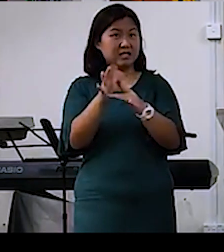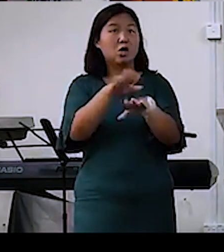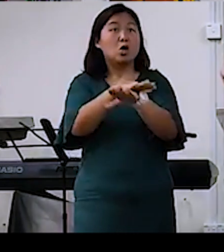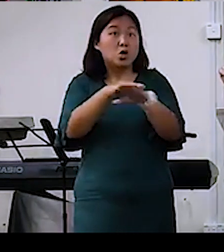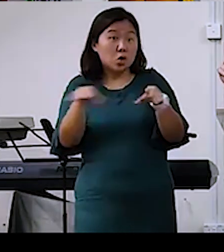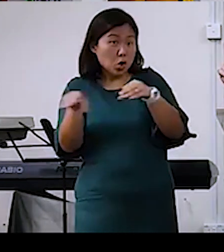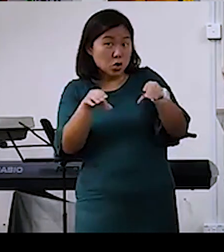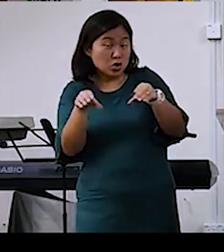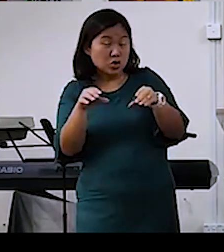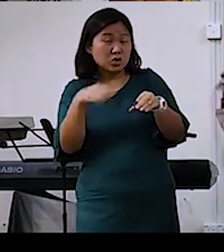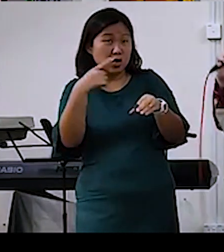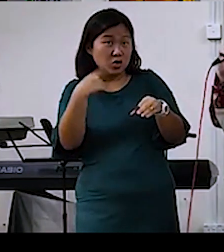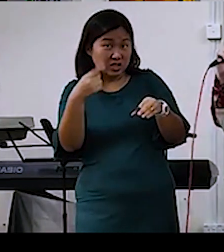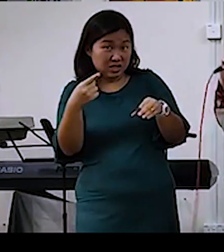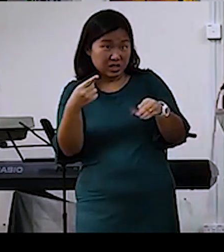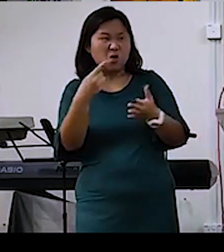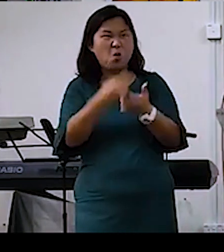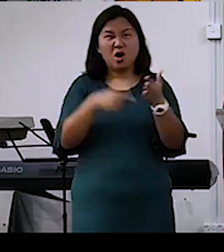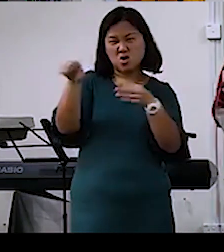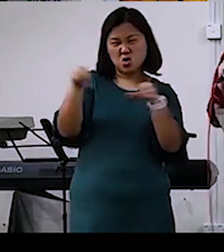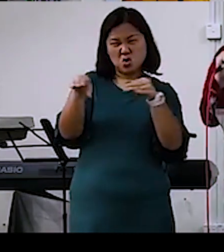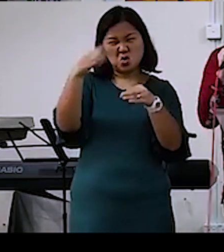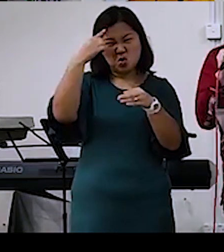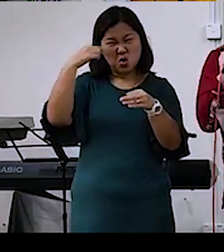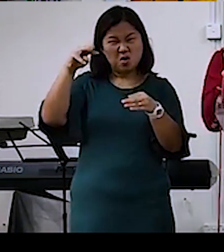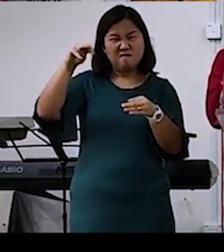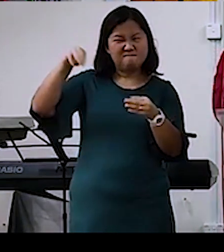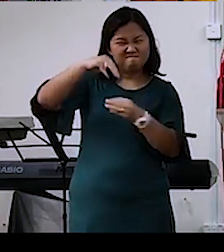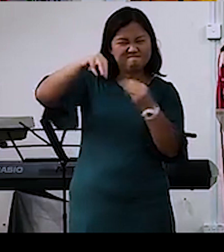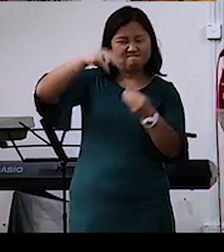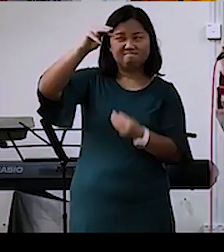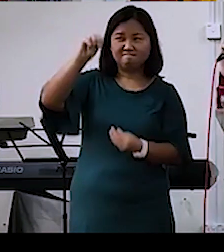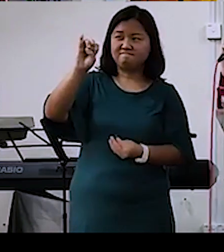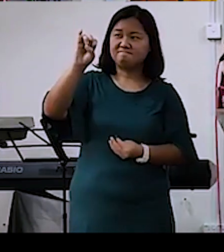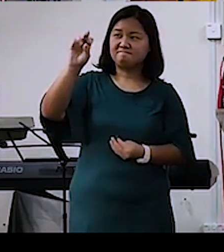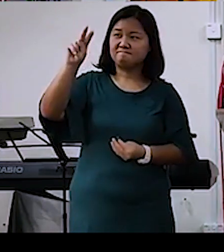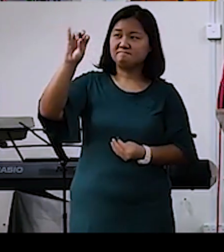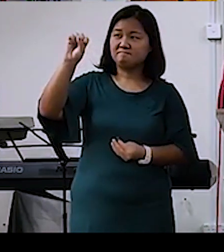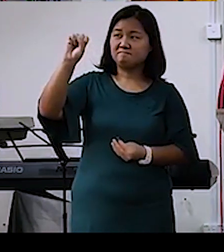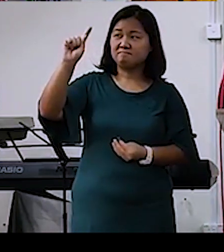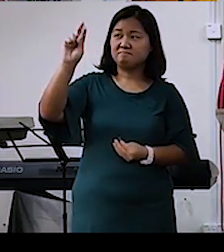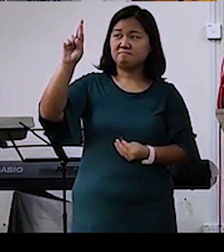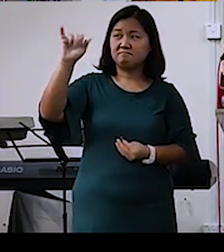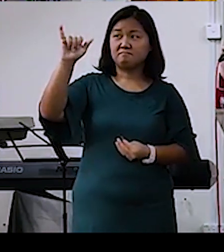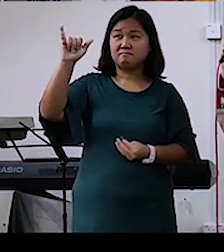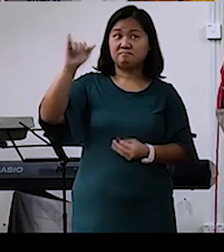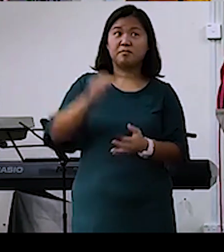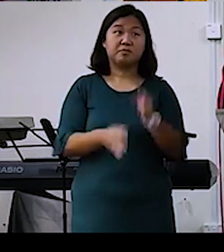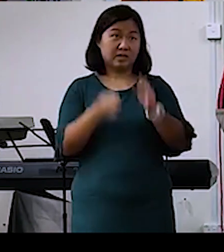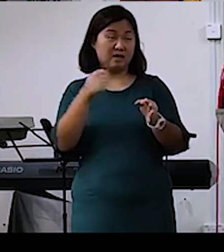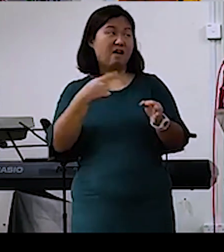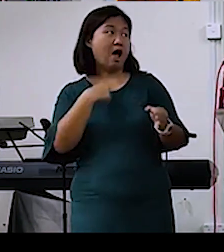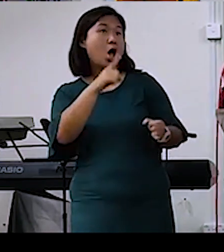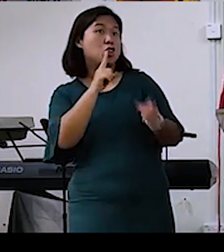do ministry. I can, if I am holding the mic and talking, and my goal is to get a salary or